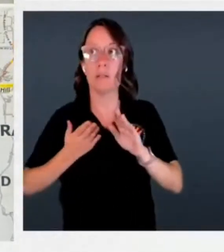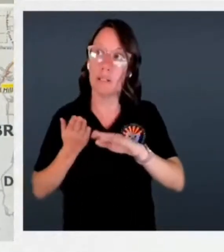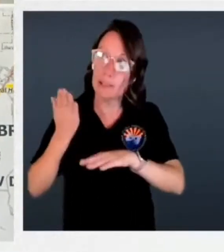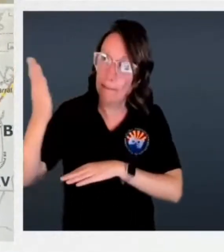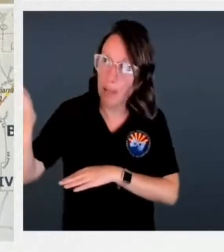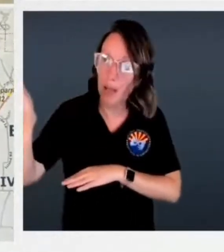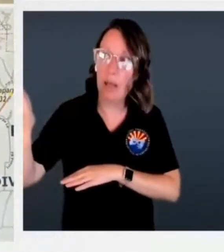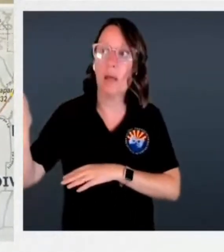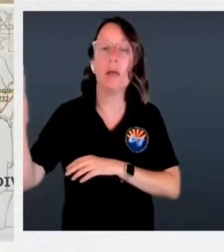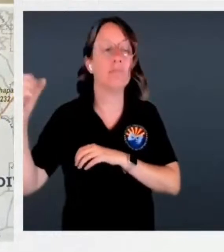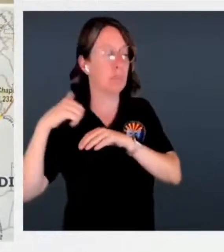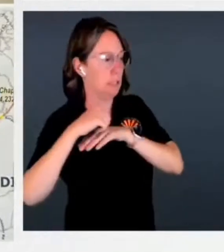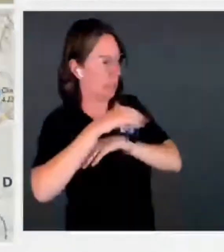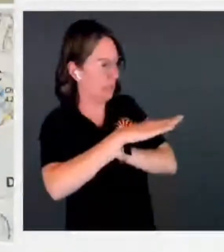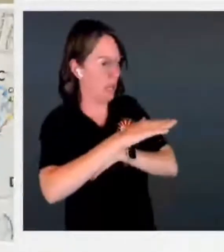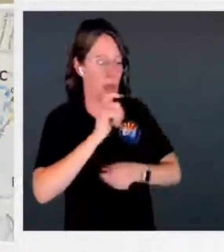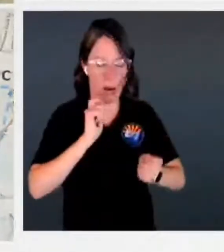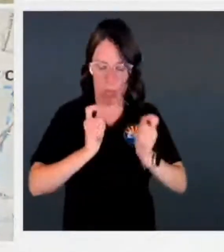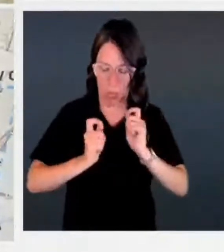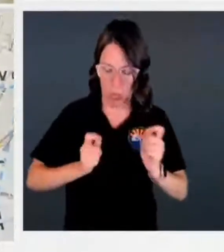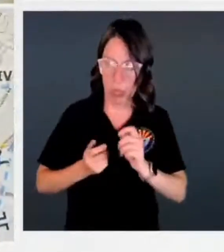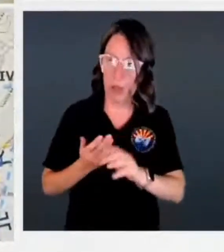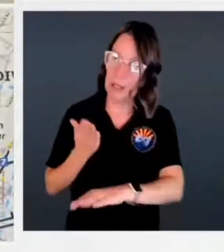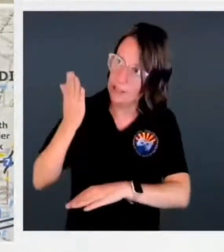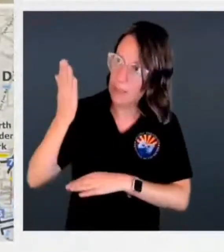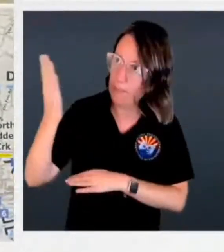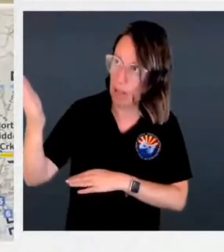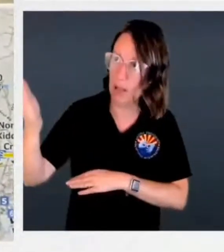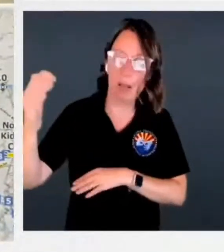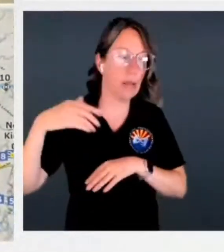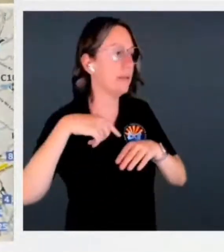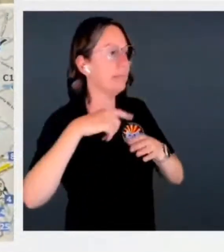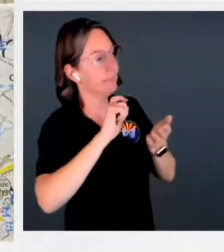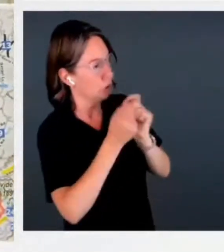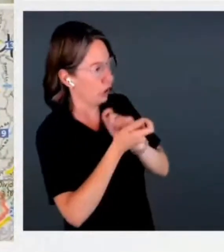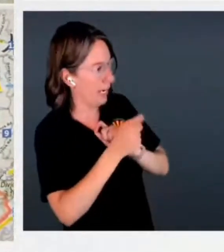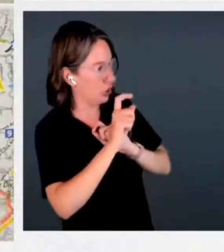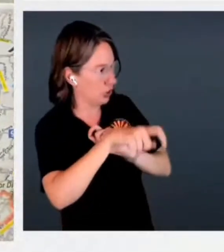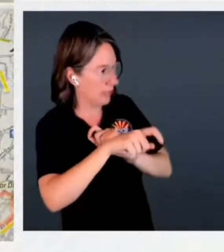to. But if you submit a complete plan, you're down to how many weeks now for approval?